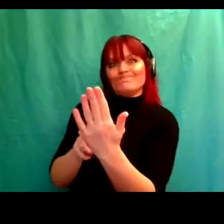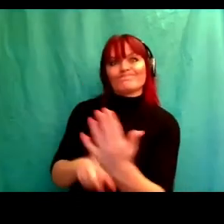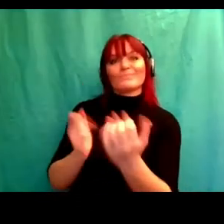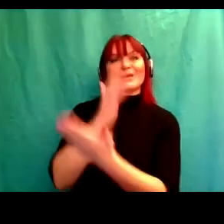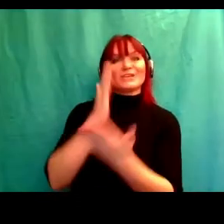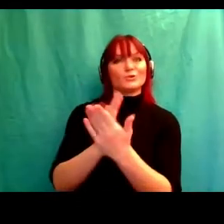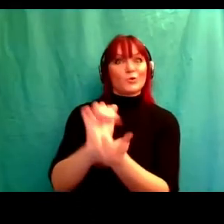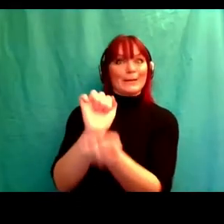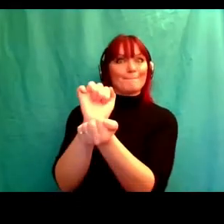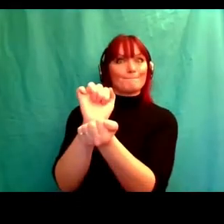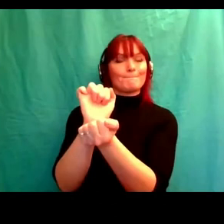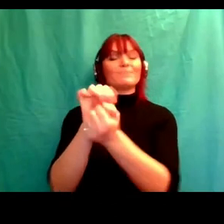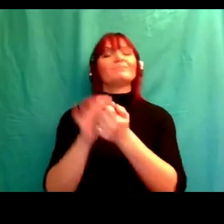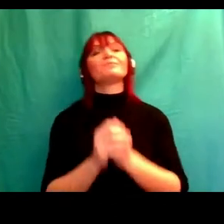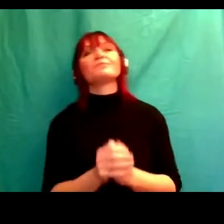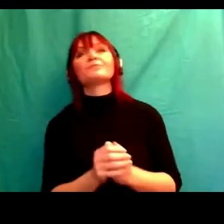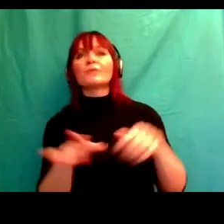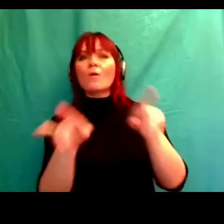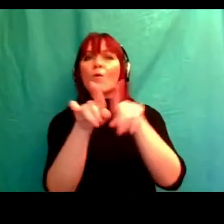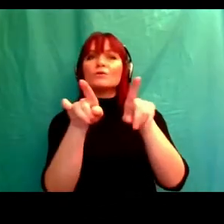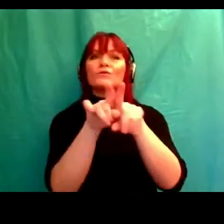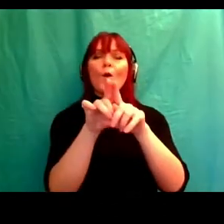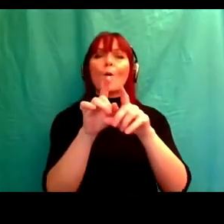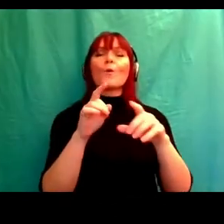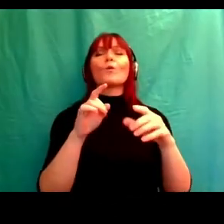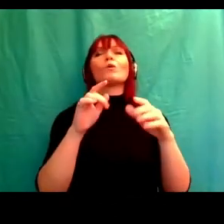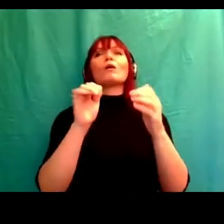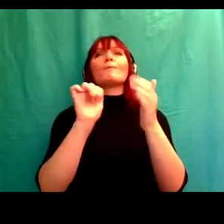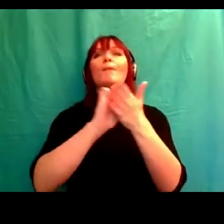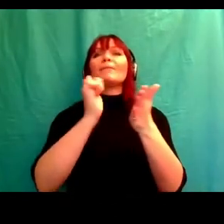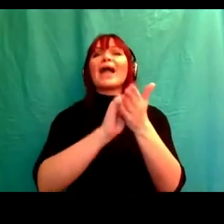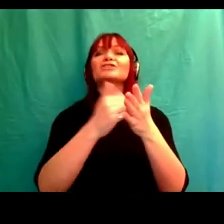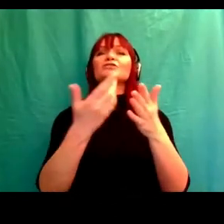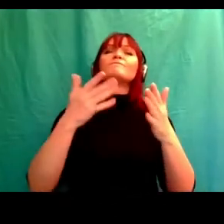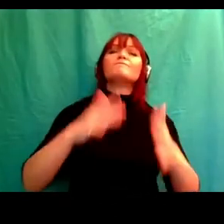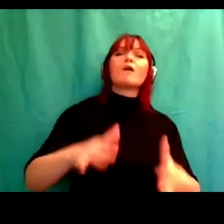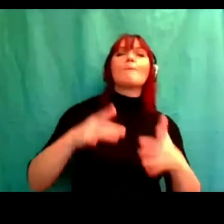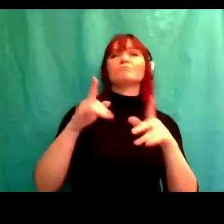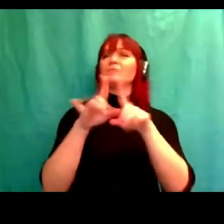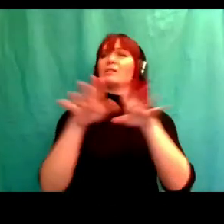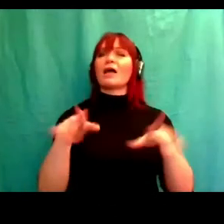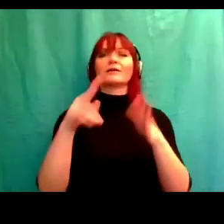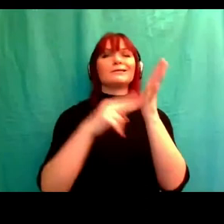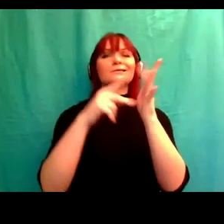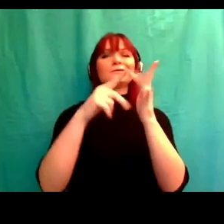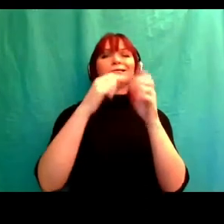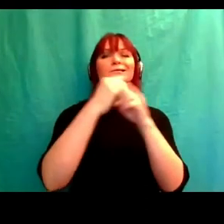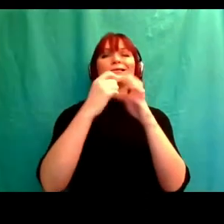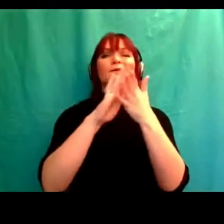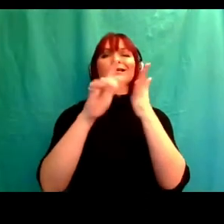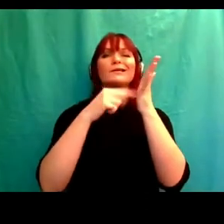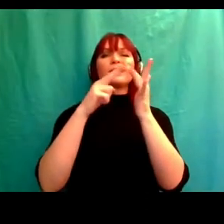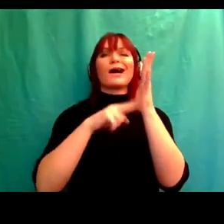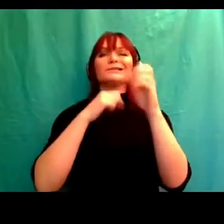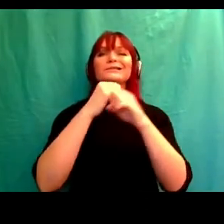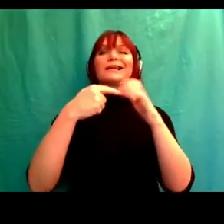been some publications, including the learning from the Nightingale at the Excel Centre in London, about how they captured the learning on